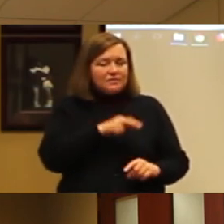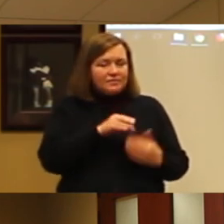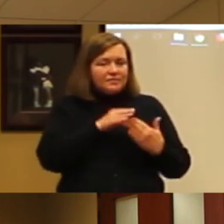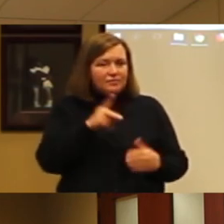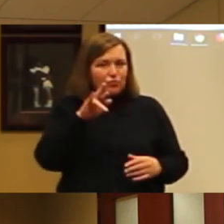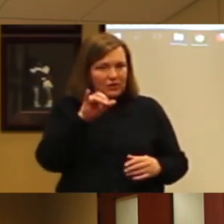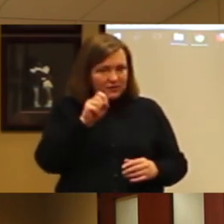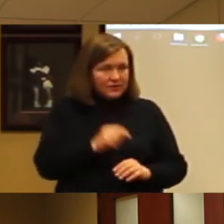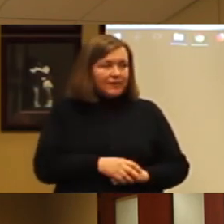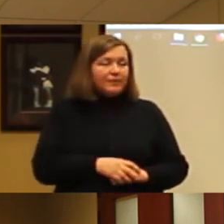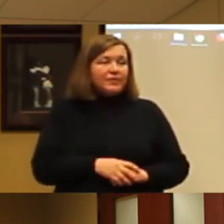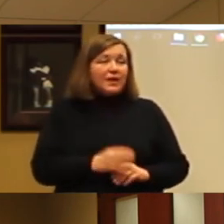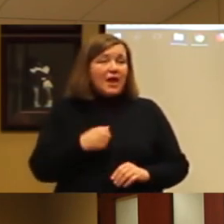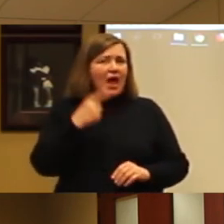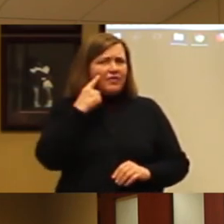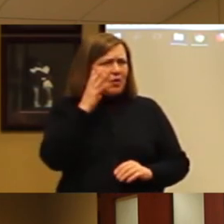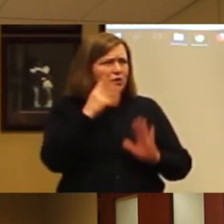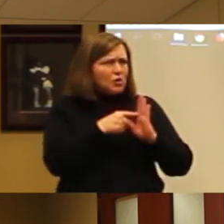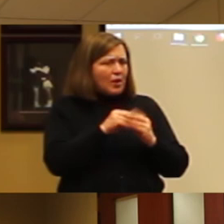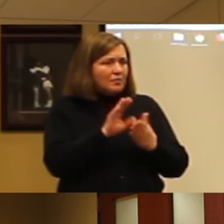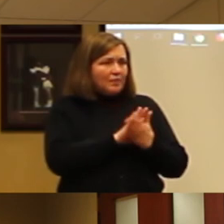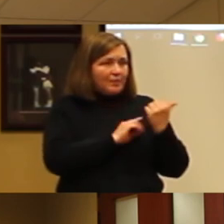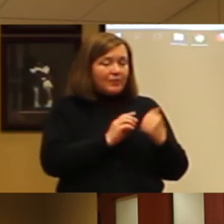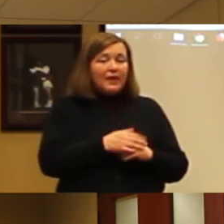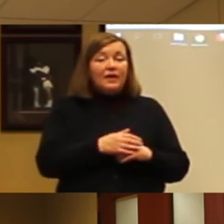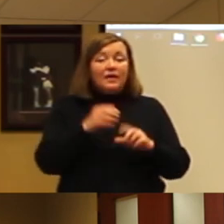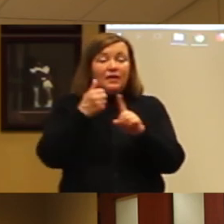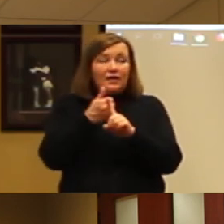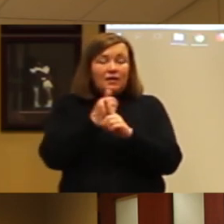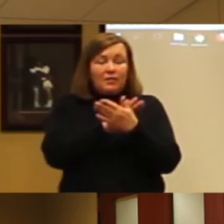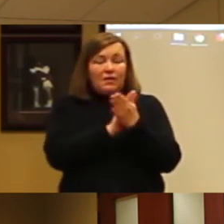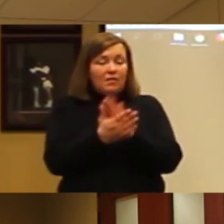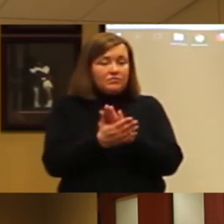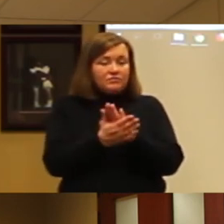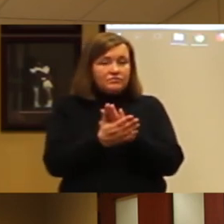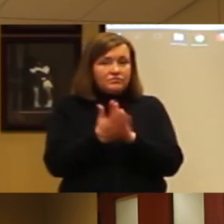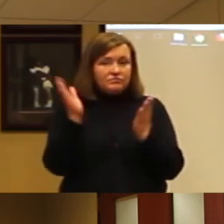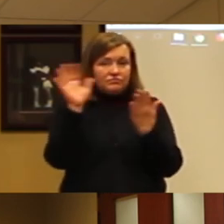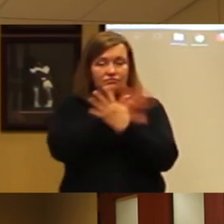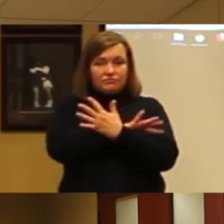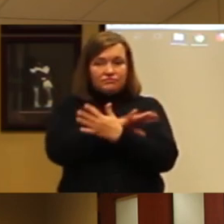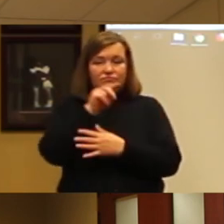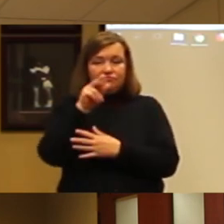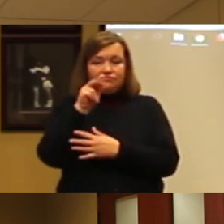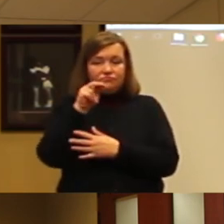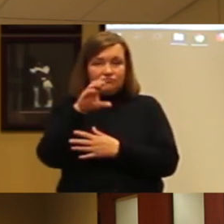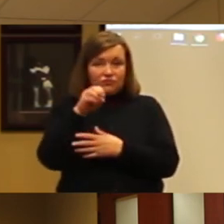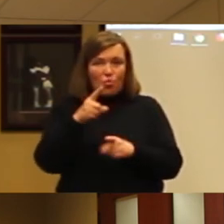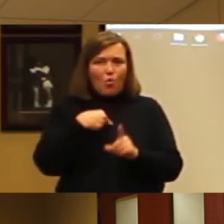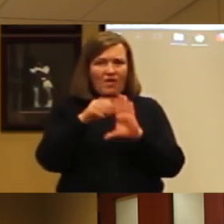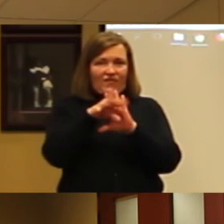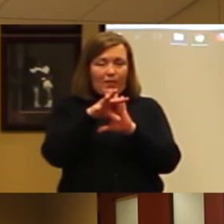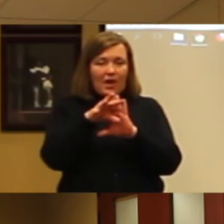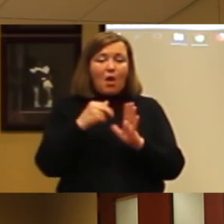I think that we show it here, he went into a trance when we were filming him, and we